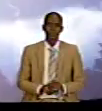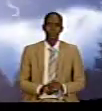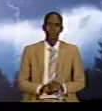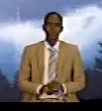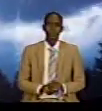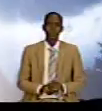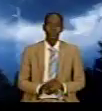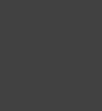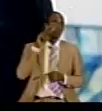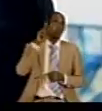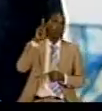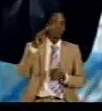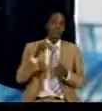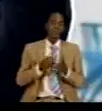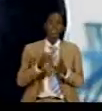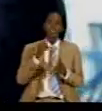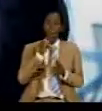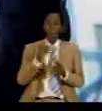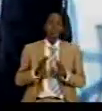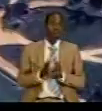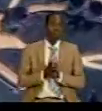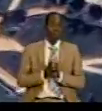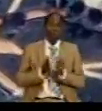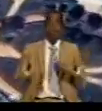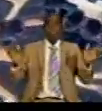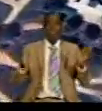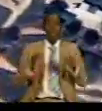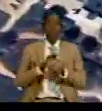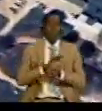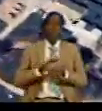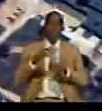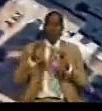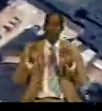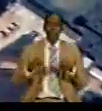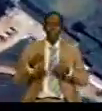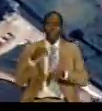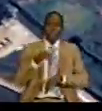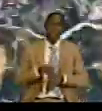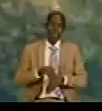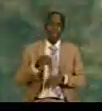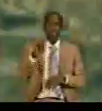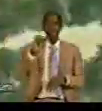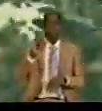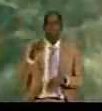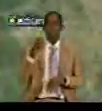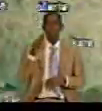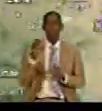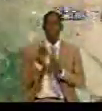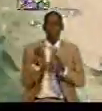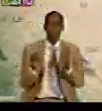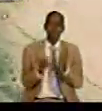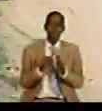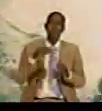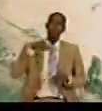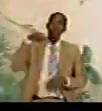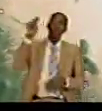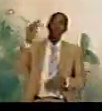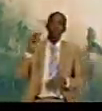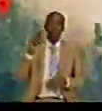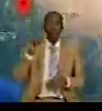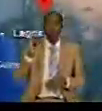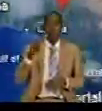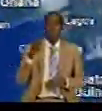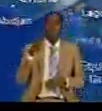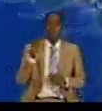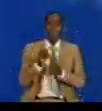They say it's a world of possibilities. At the largest state, North Central Nigeria, Niger State, is